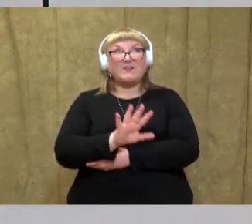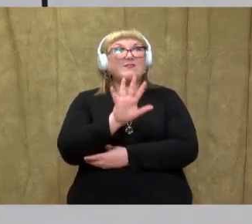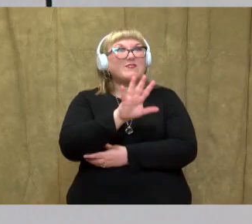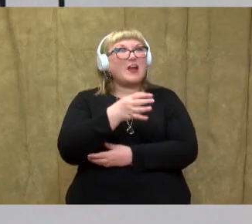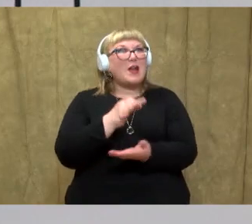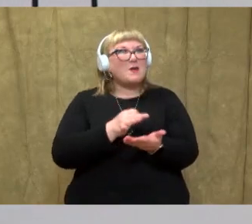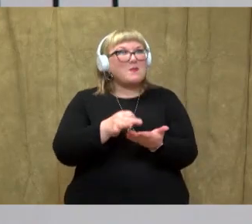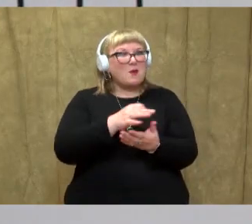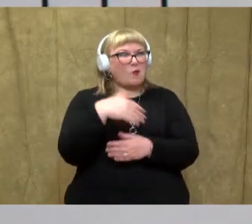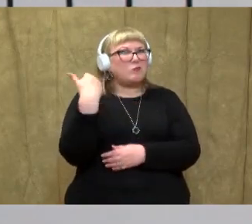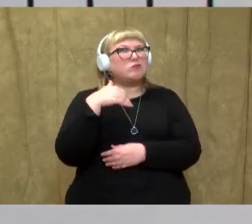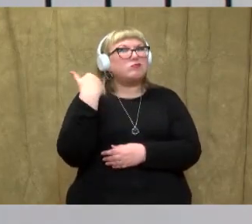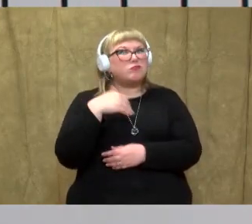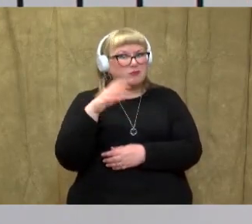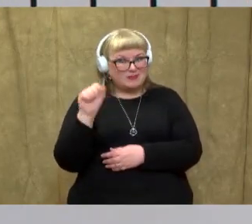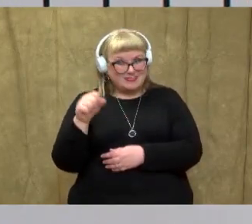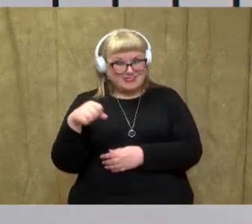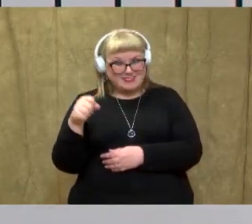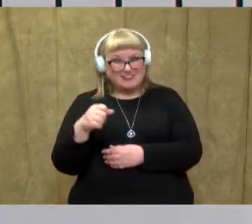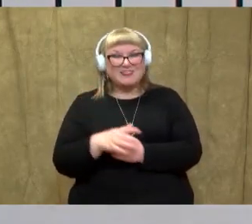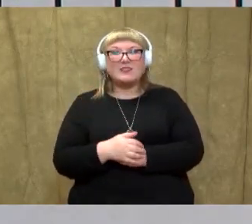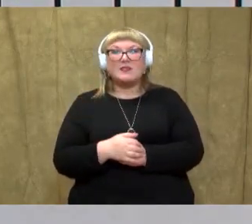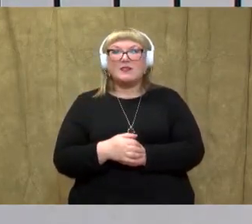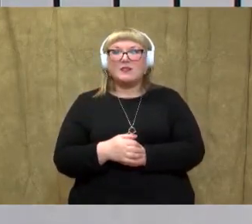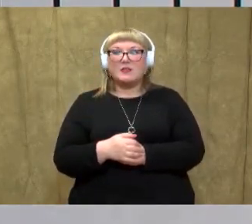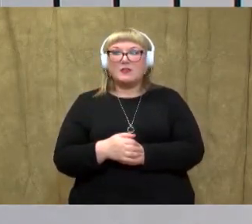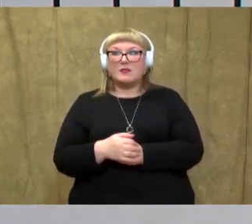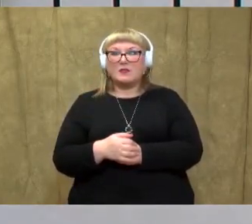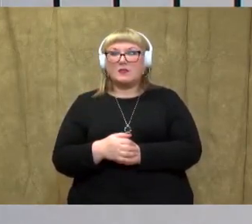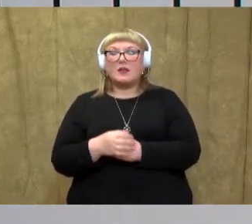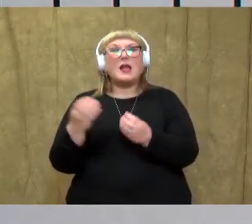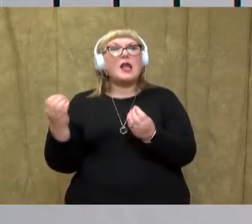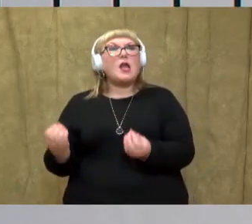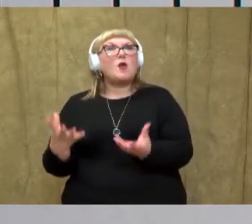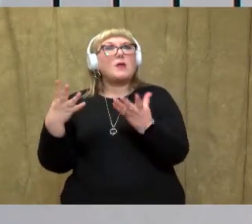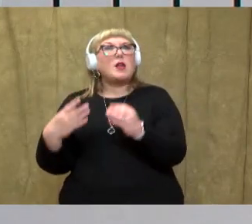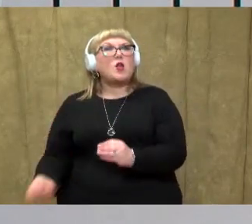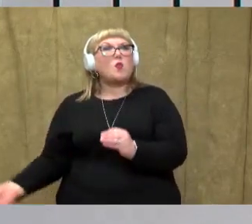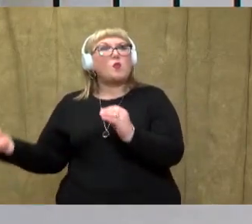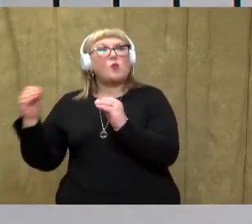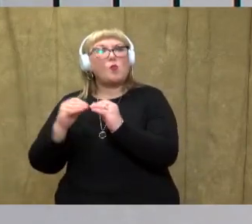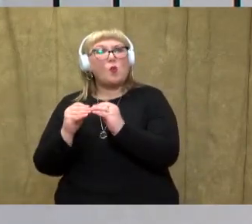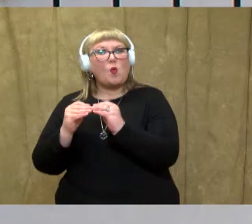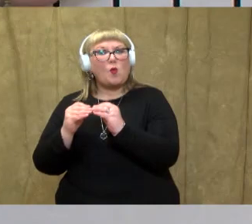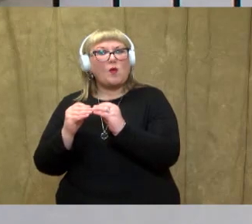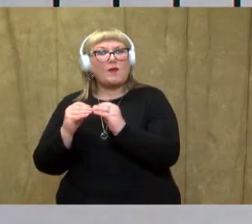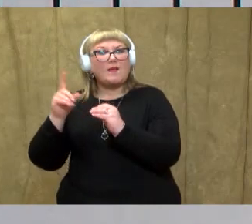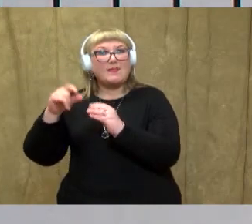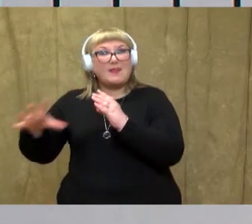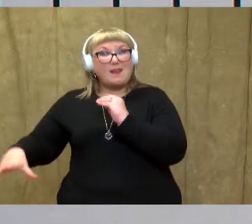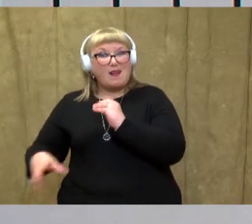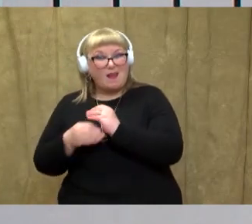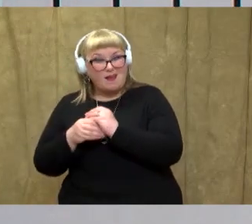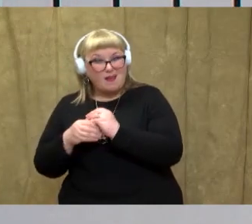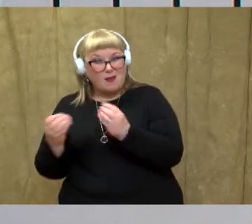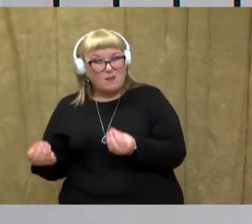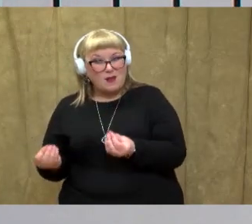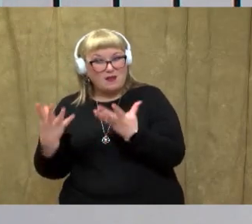5. Good job. Those are my first 5 pepperonis. How many more pepperonis do I need to add?